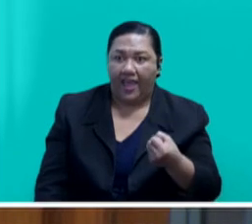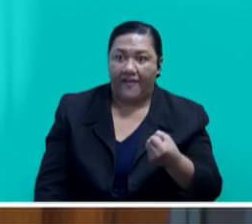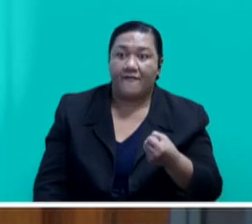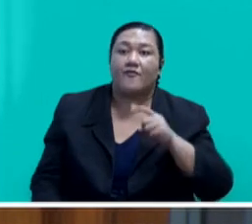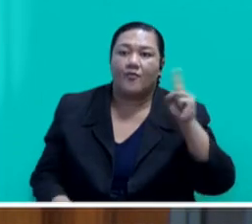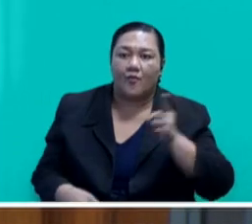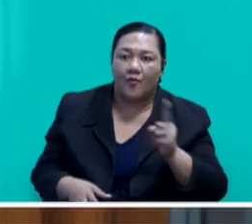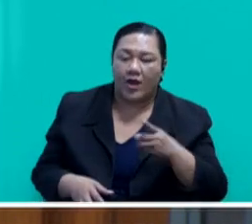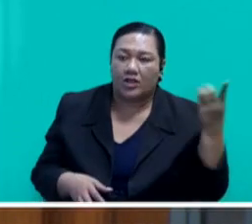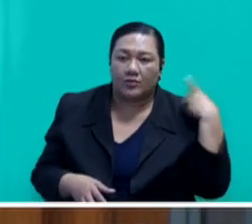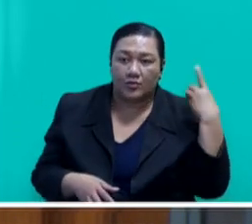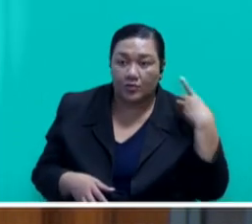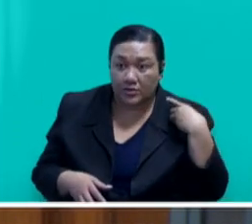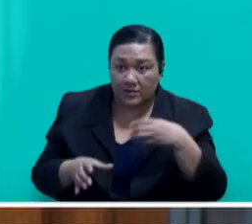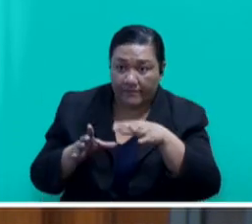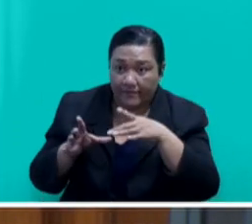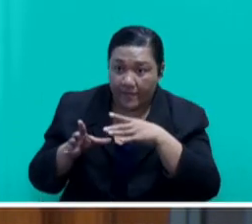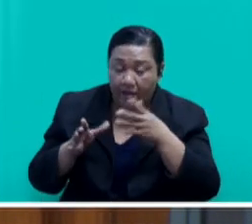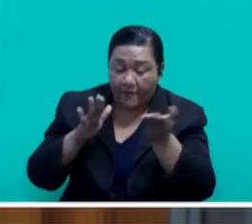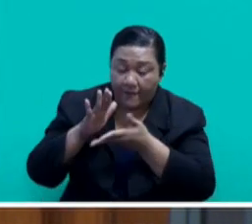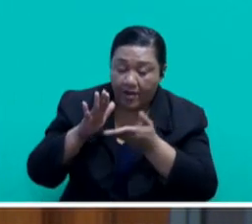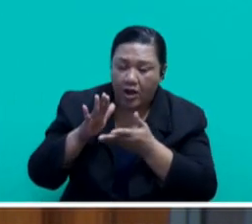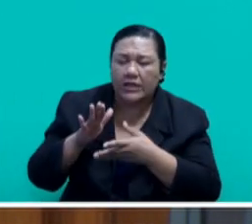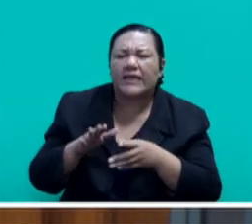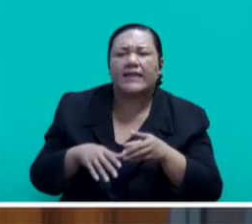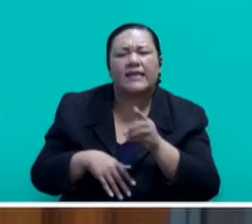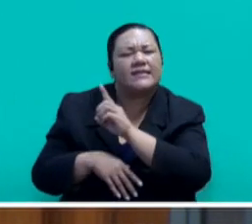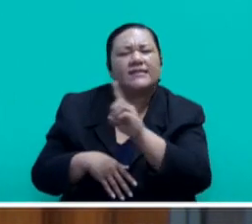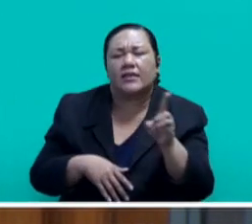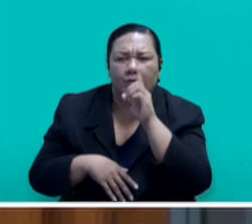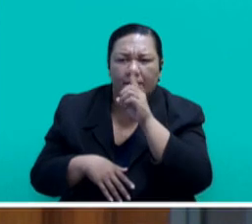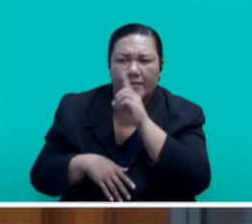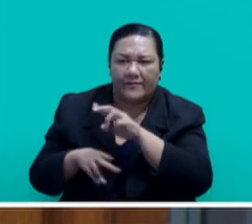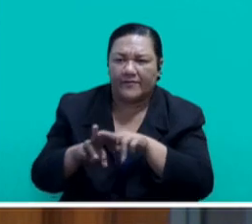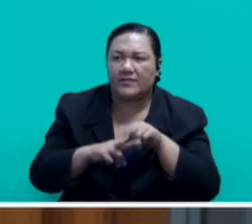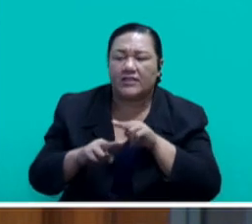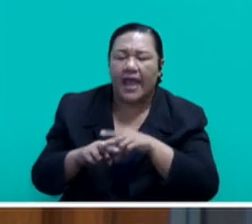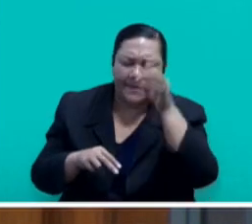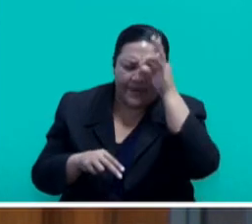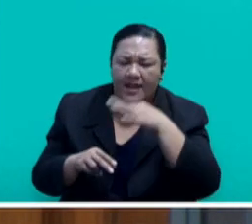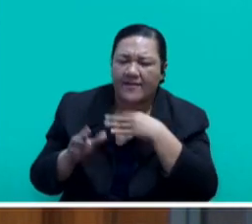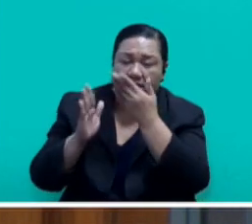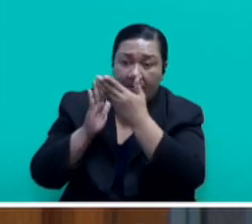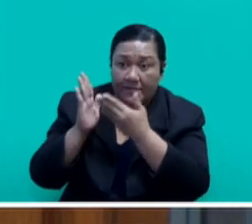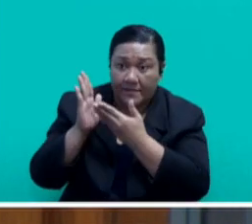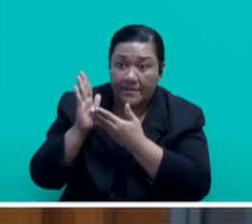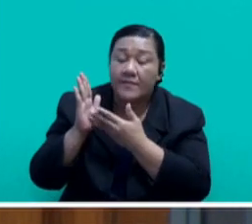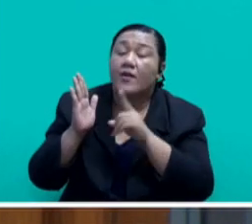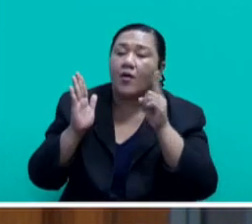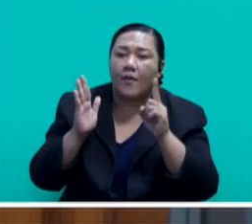to the people of Fiji. I believe that the budget has set out ambition to build on a current